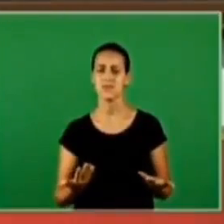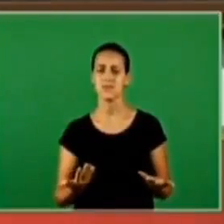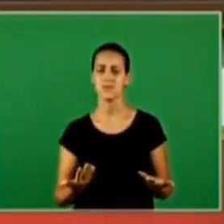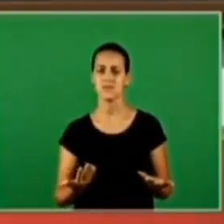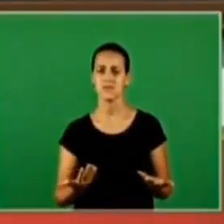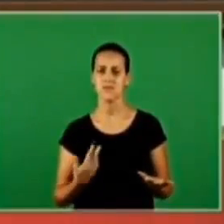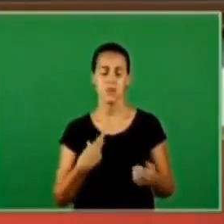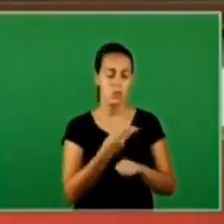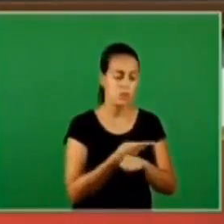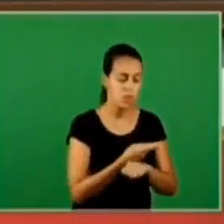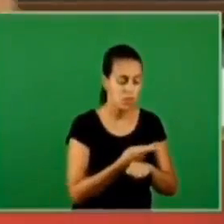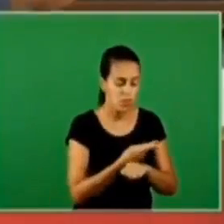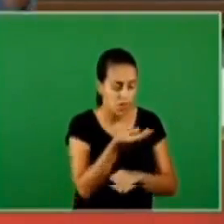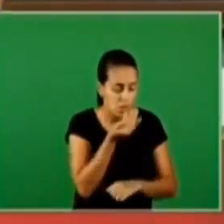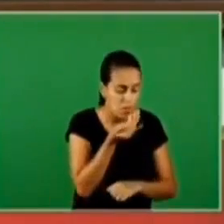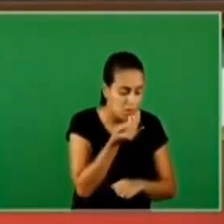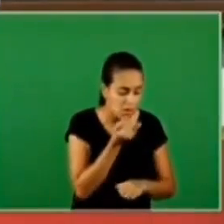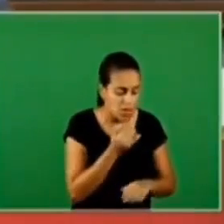piece of bread that he finds